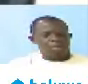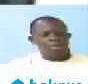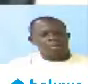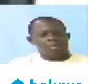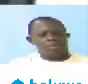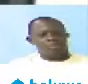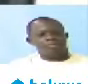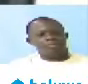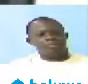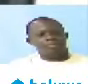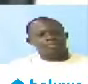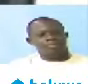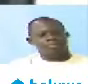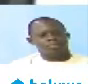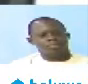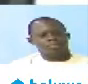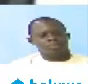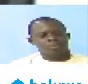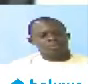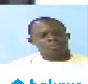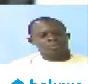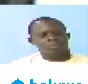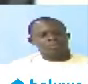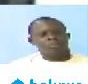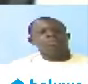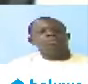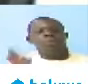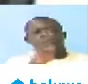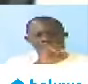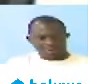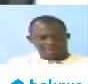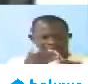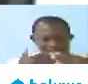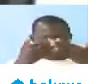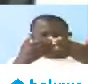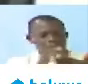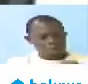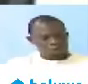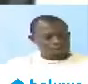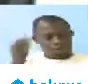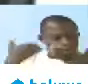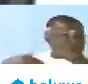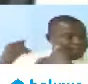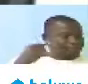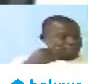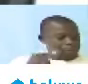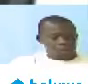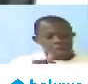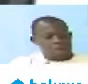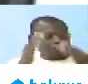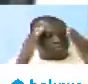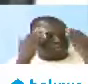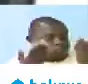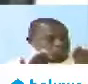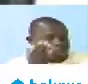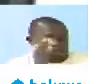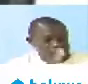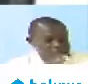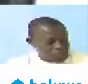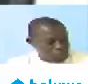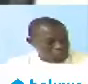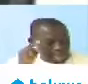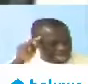Mbeyate using Tolkien war time about 4 out of 4 out of 1. Reason he gave us in those days, I don't know whether that was his real